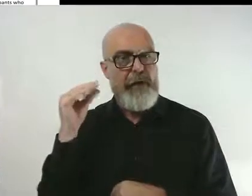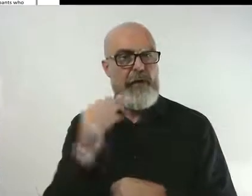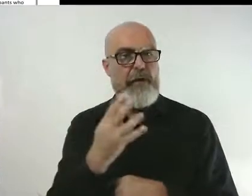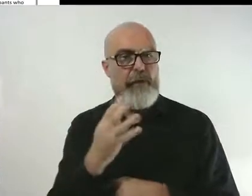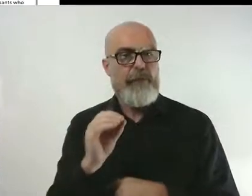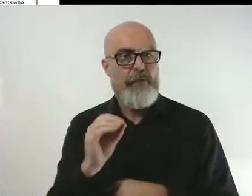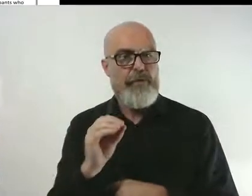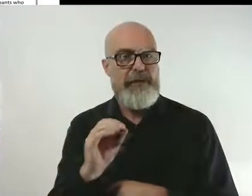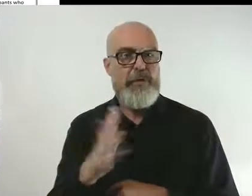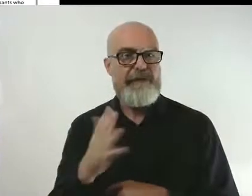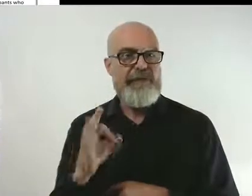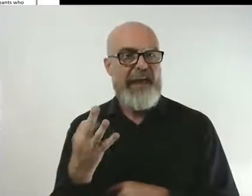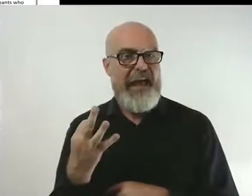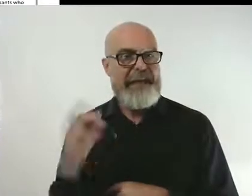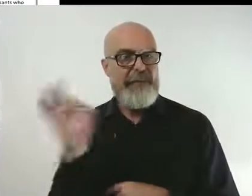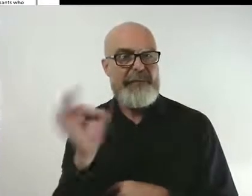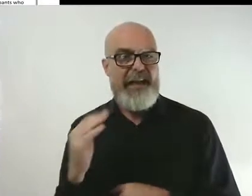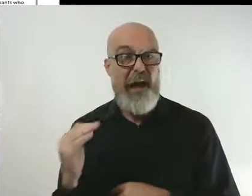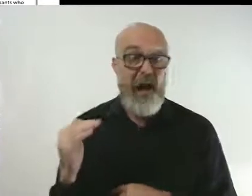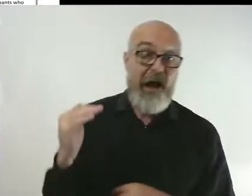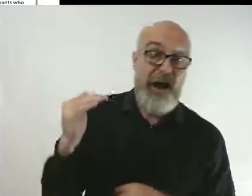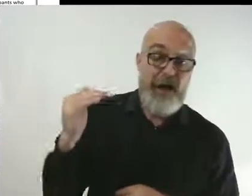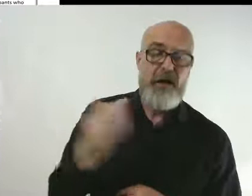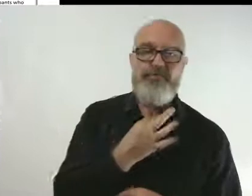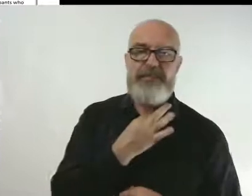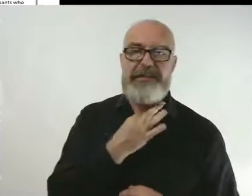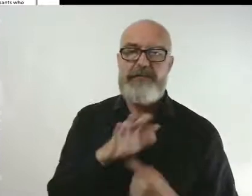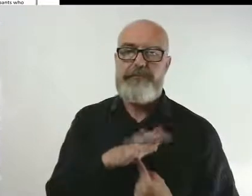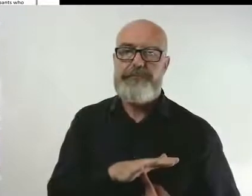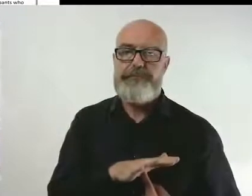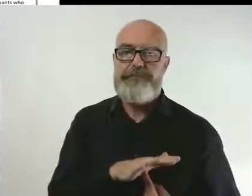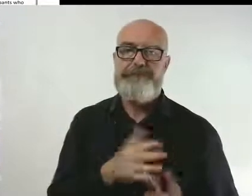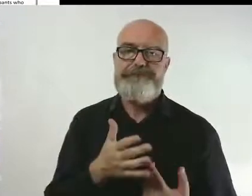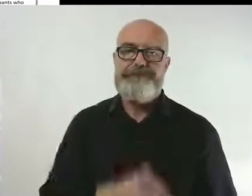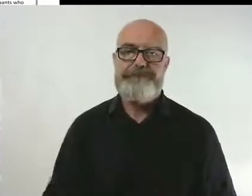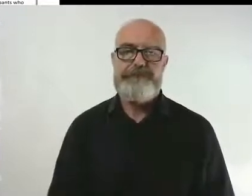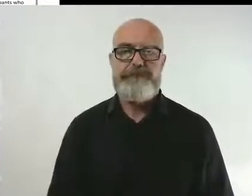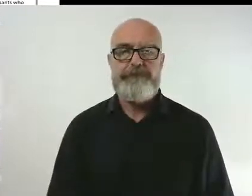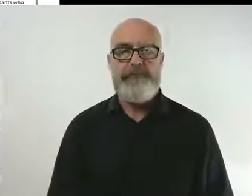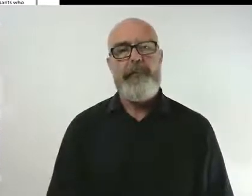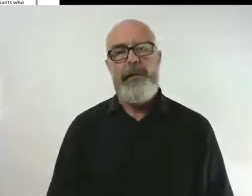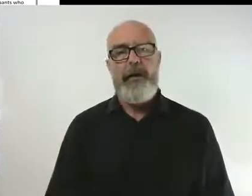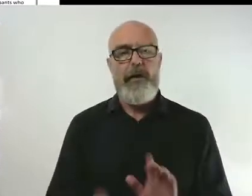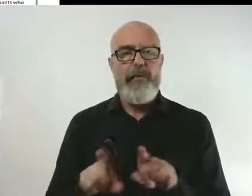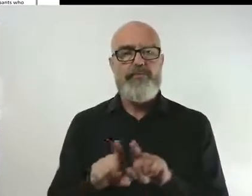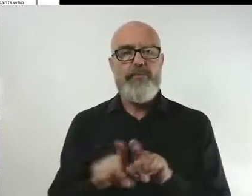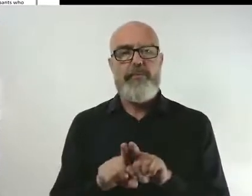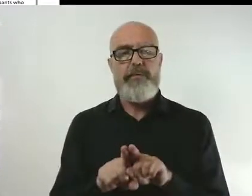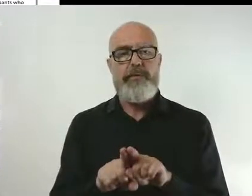with hearing loss had 40 to 58% higher risk of having depression.